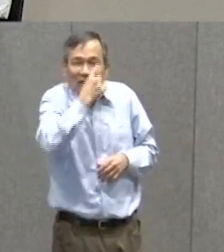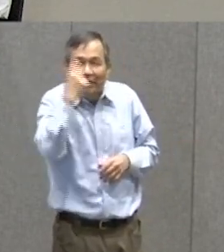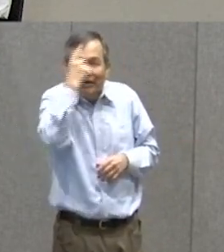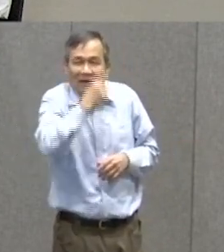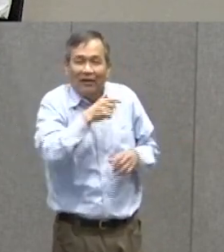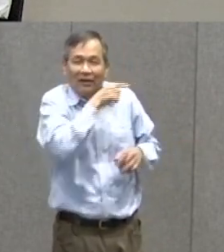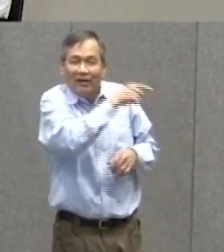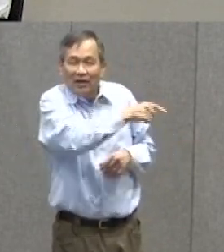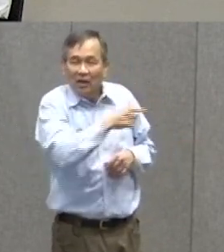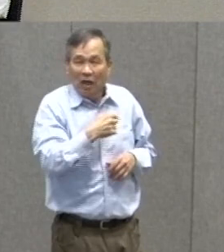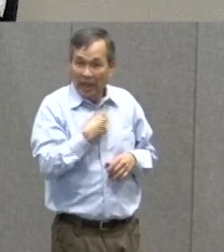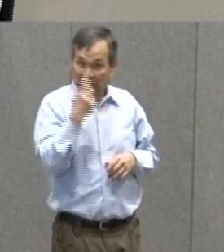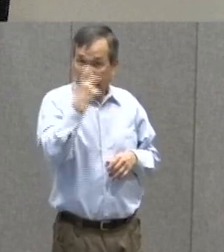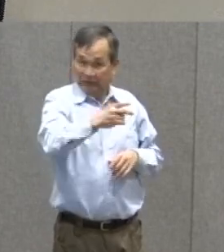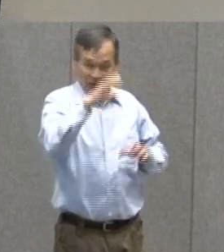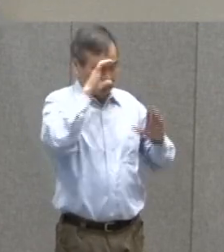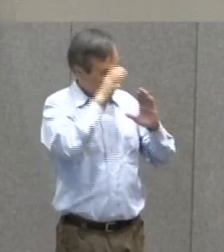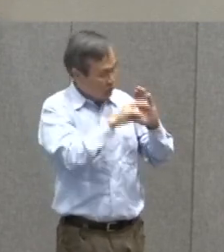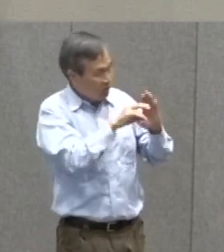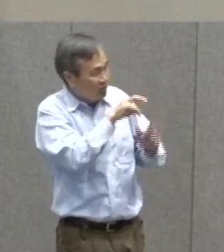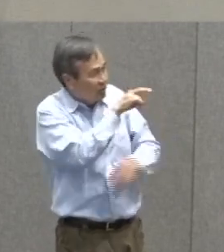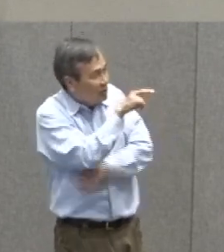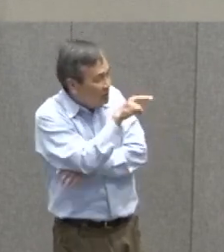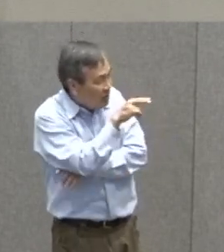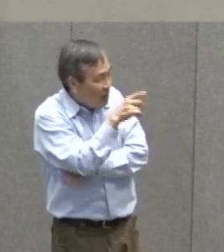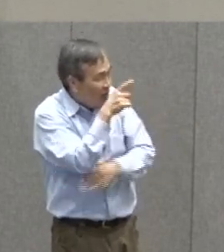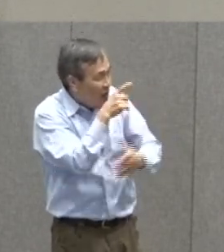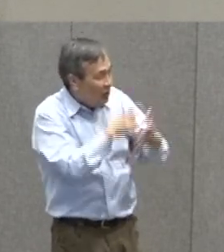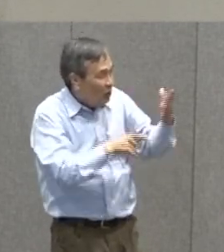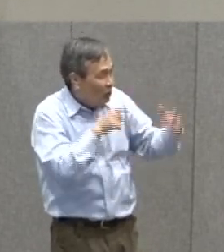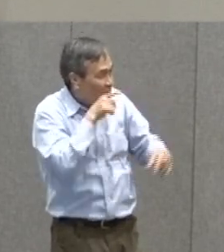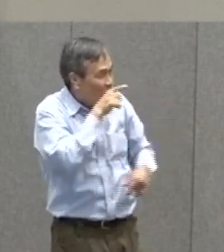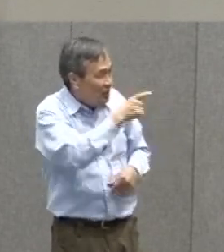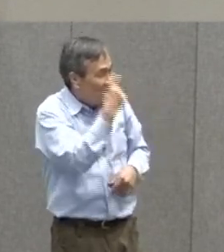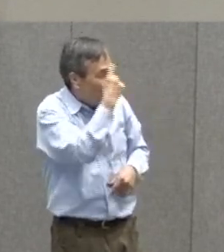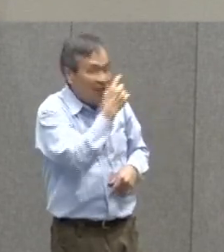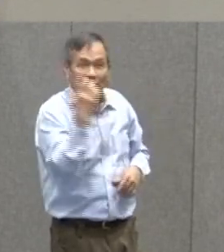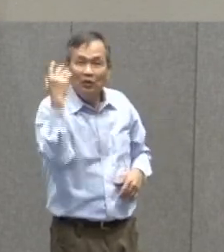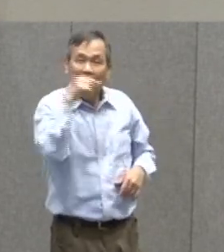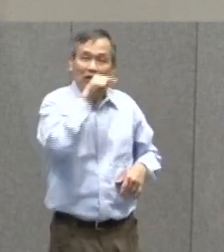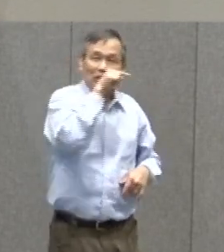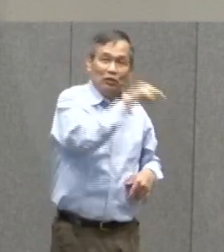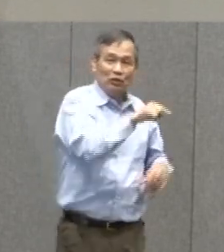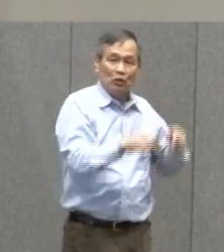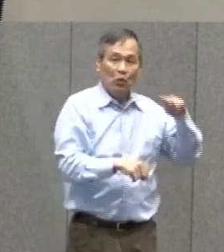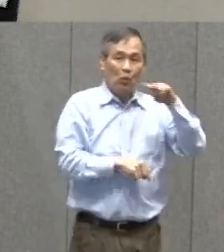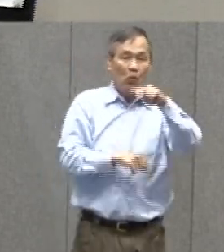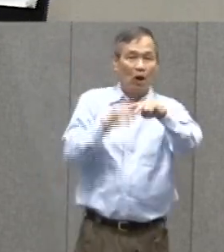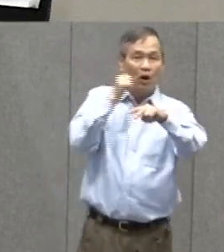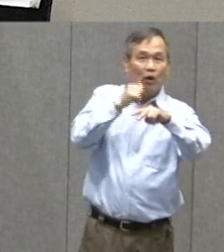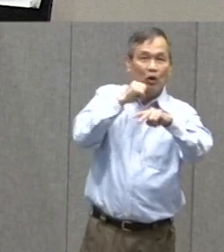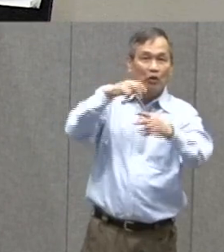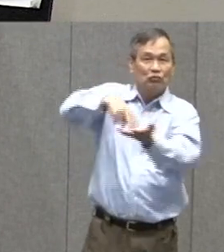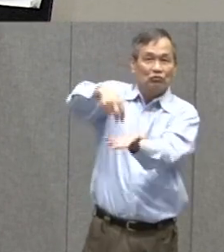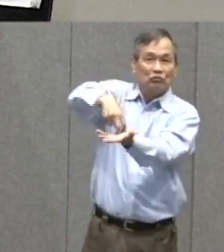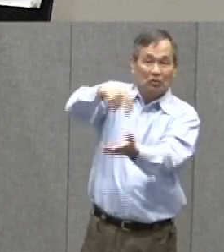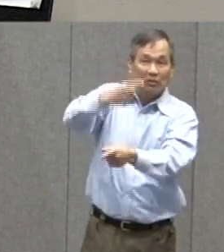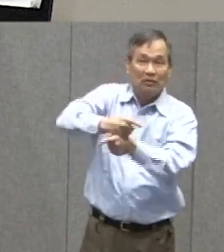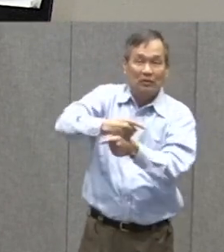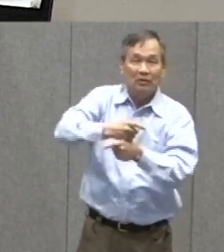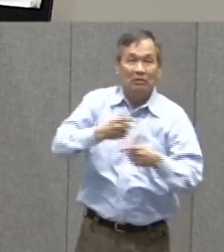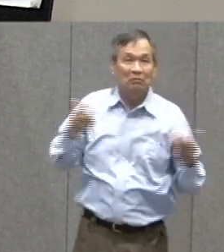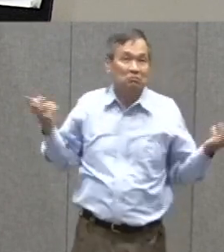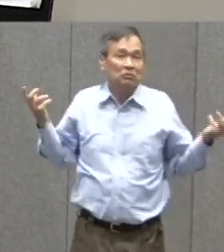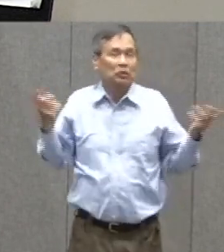looking at something. So I'm like, what is she thinking as she is watching the girl jump? Also,